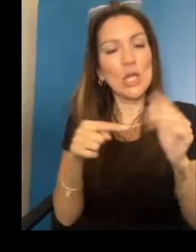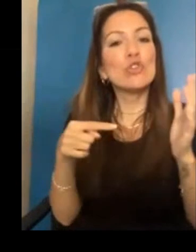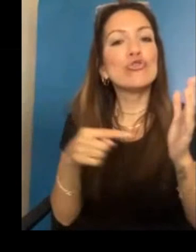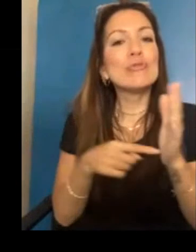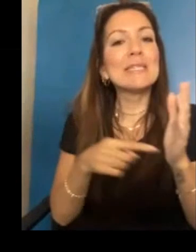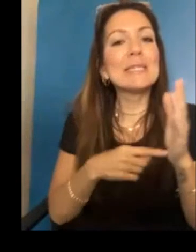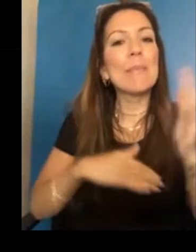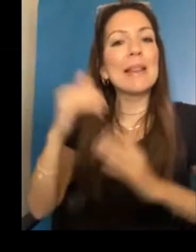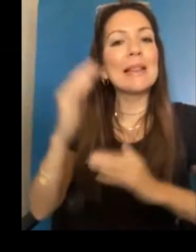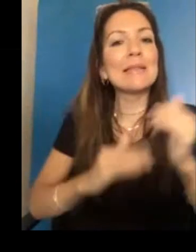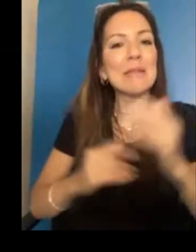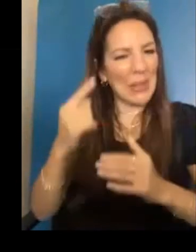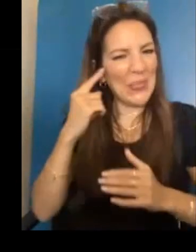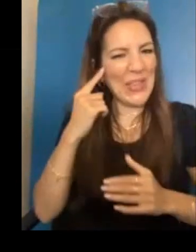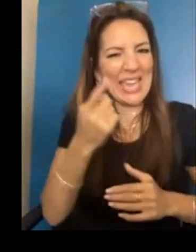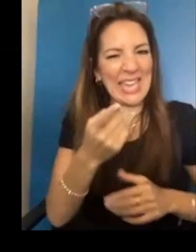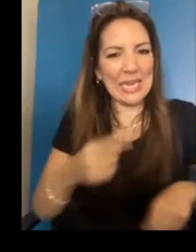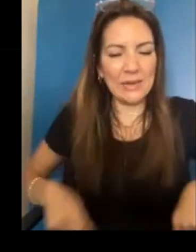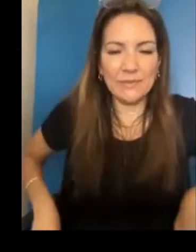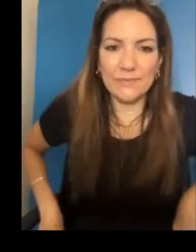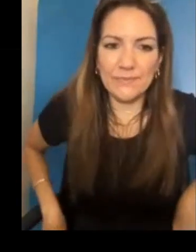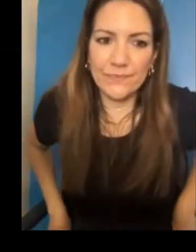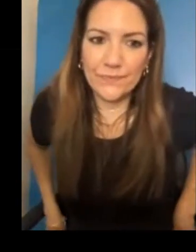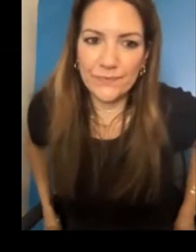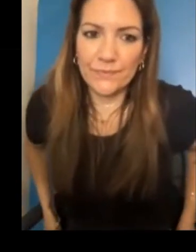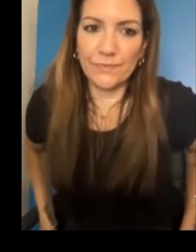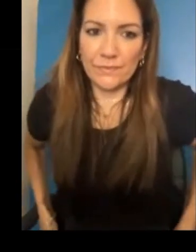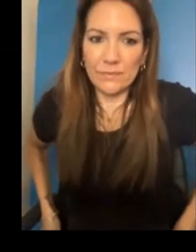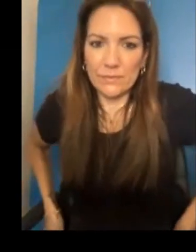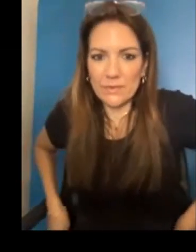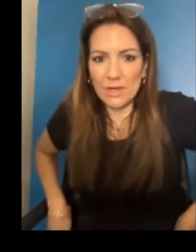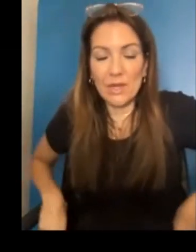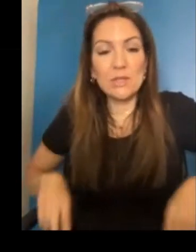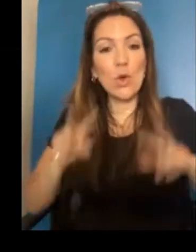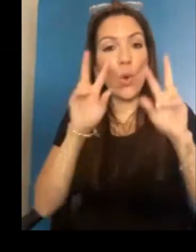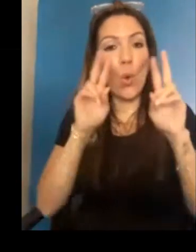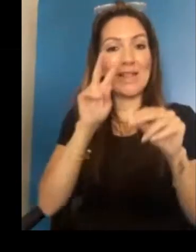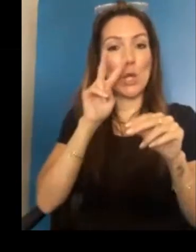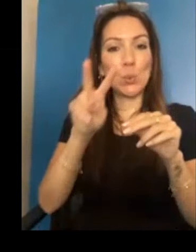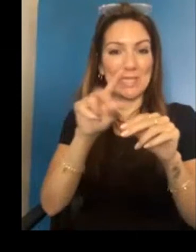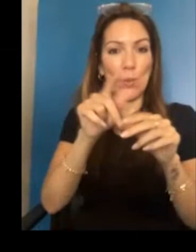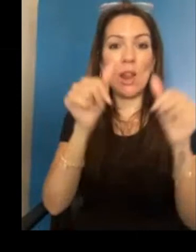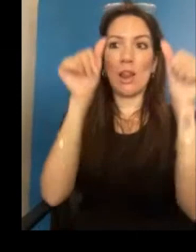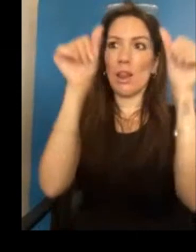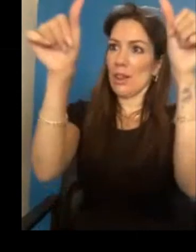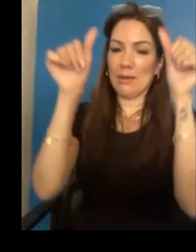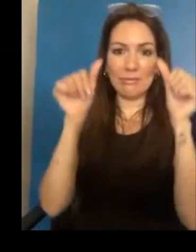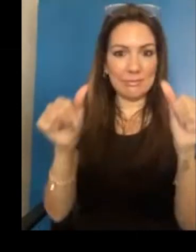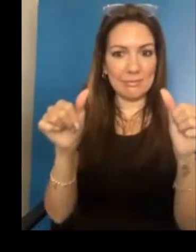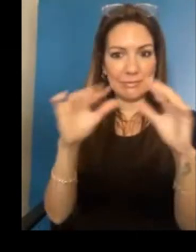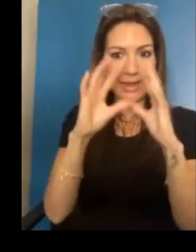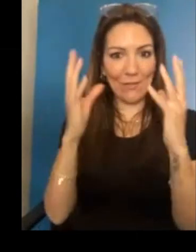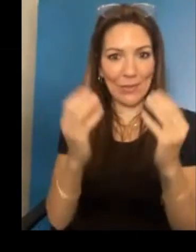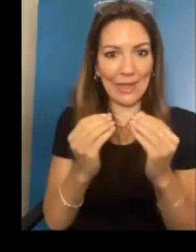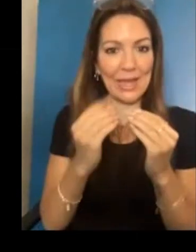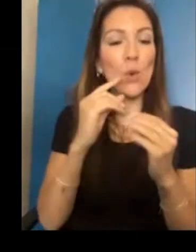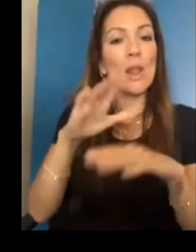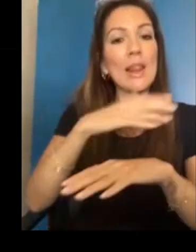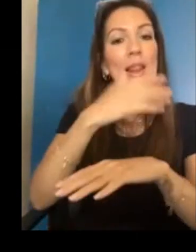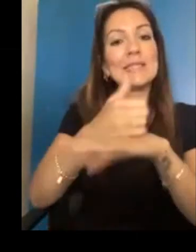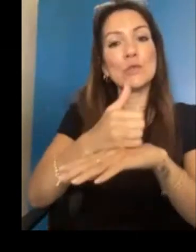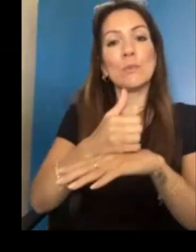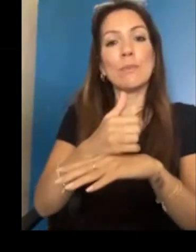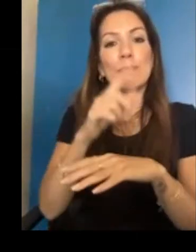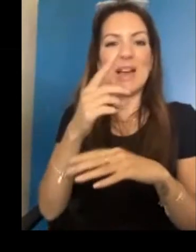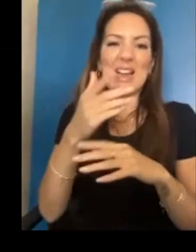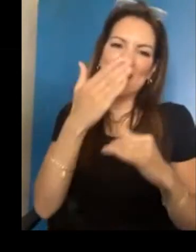building. So hopefully you'll see those going up, and they'll all be installed by the end of this year, early